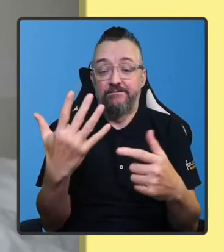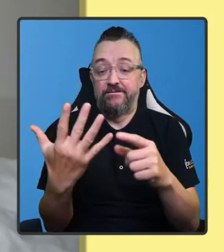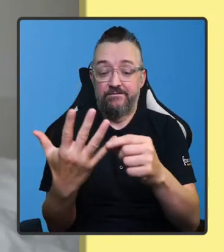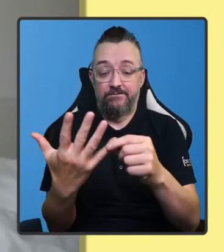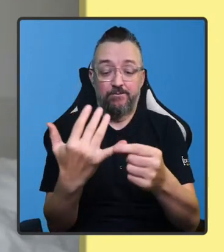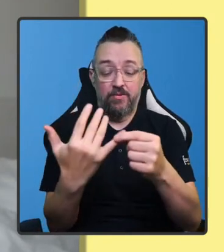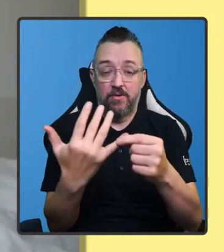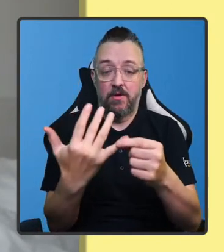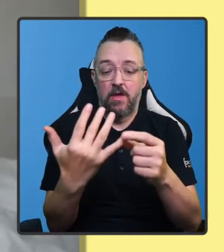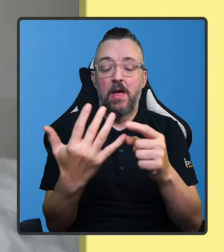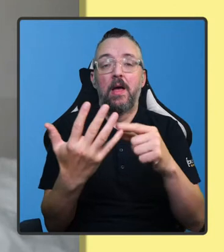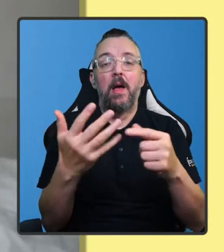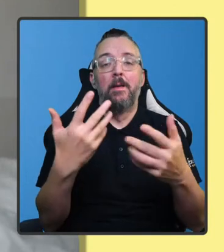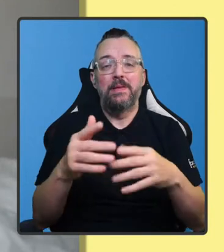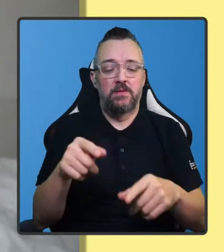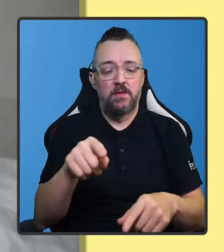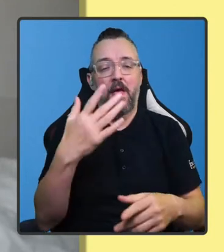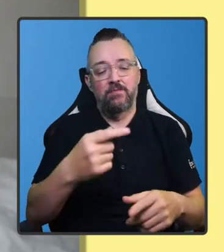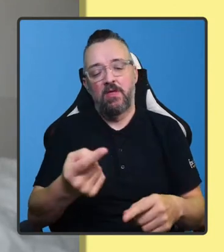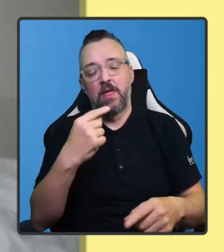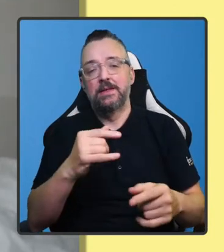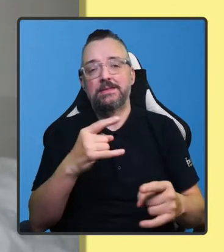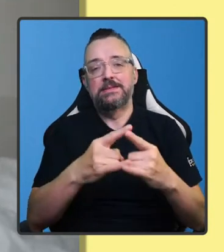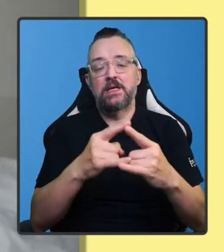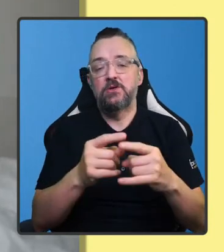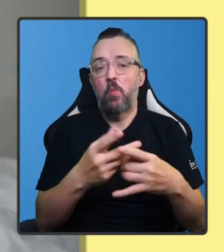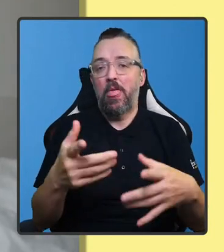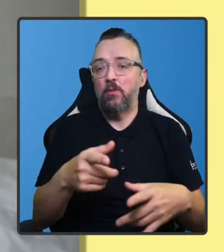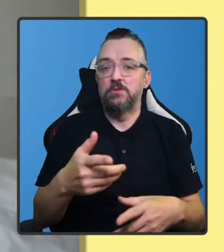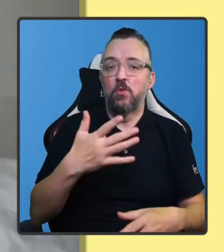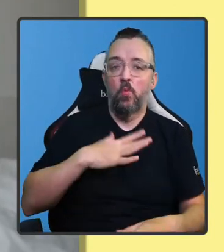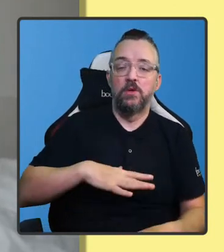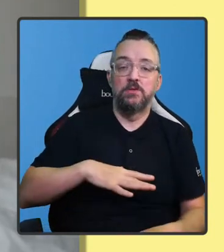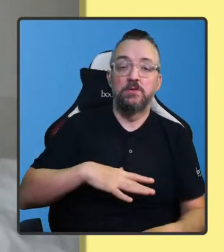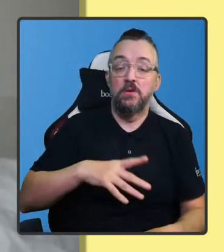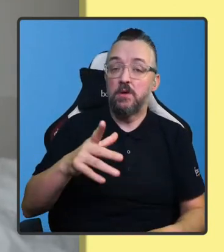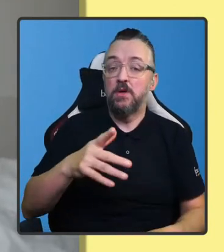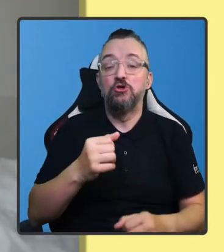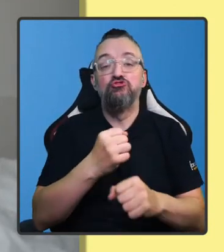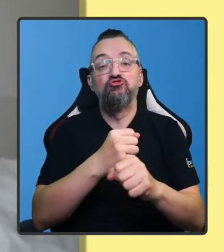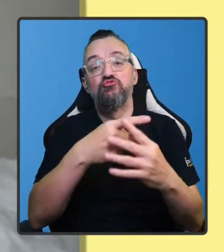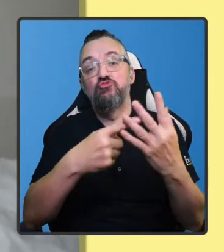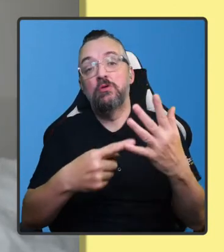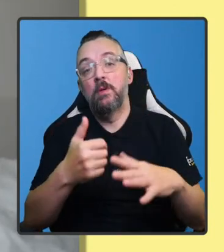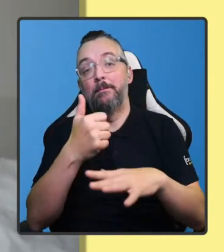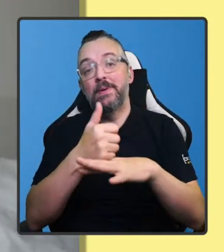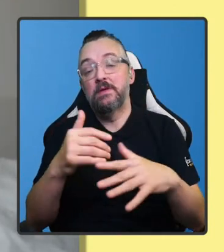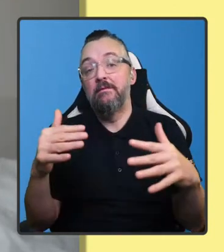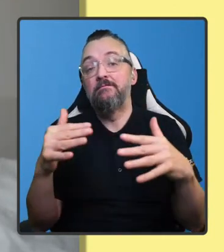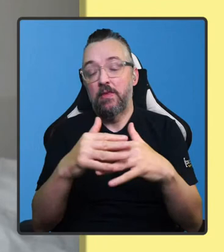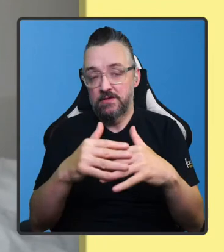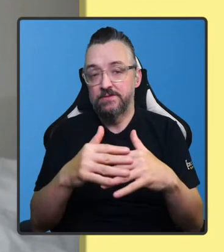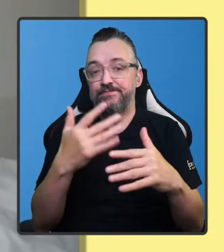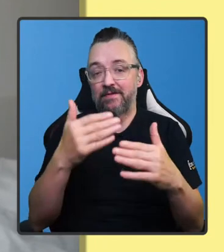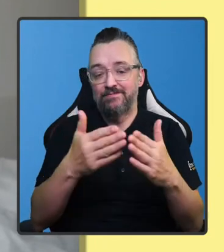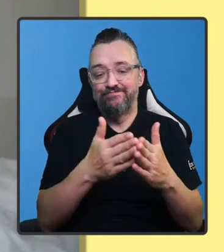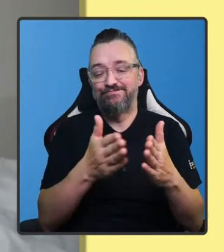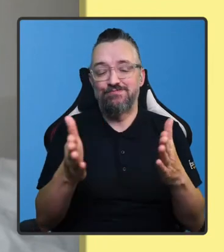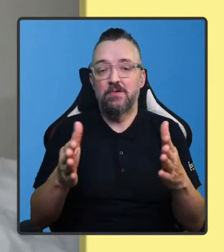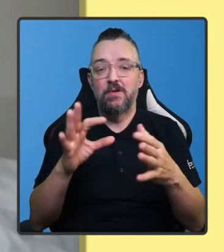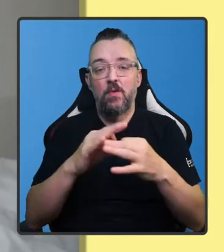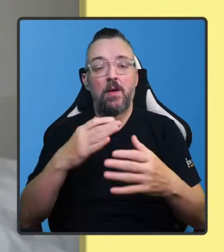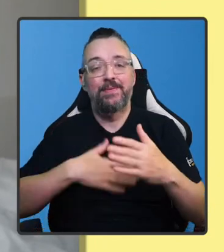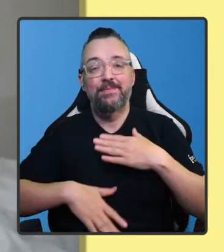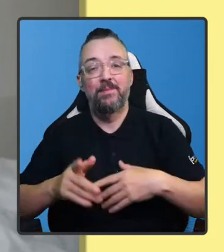sex against their will. By definition, gender-based violence describes a variation of behaviour including